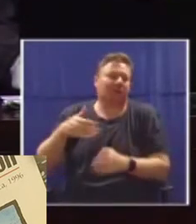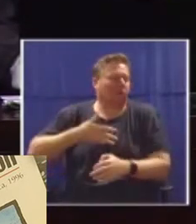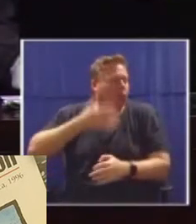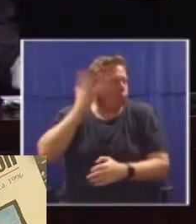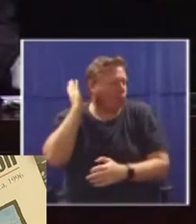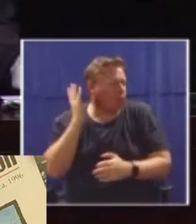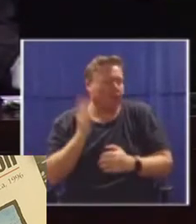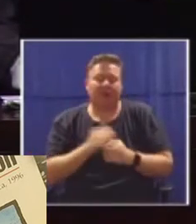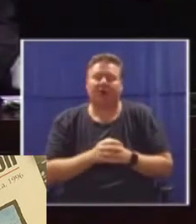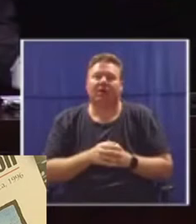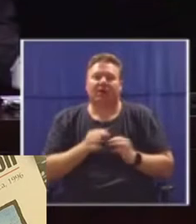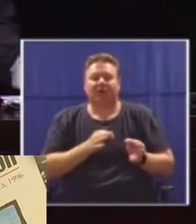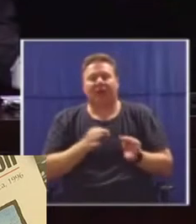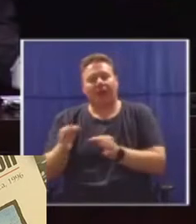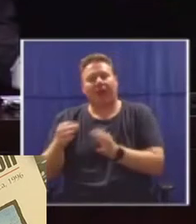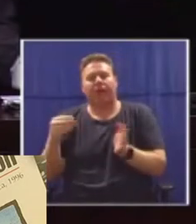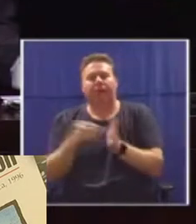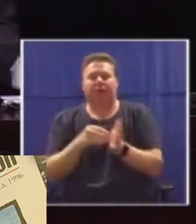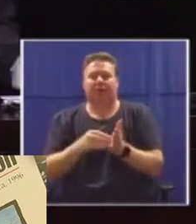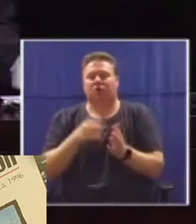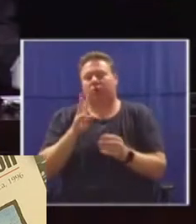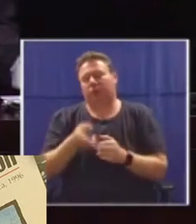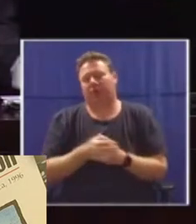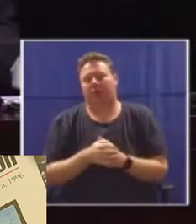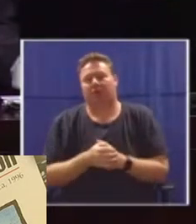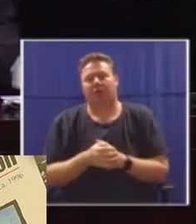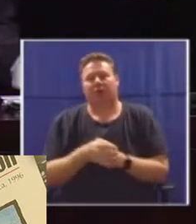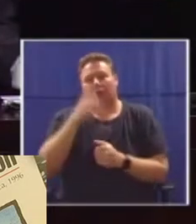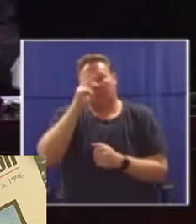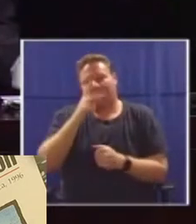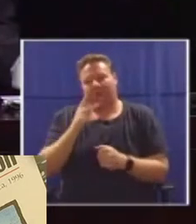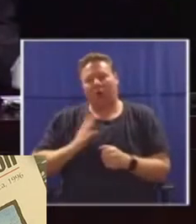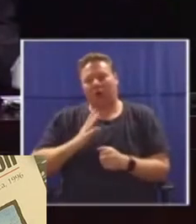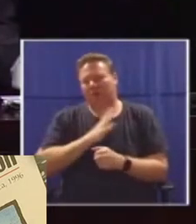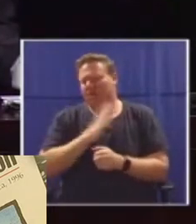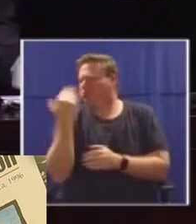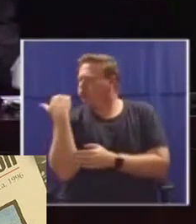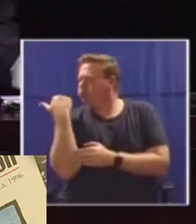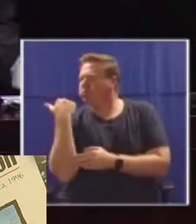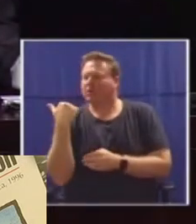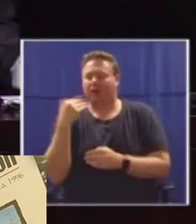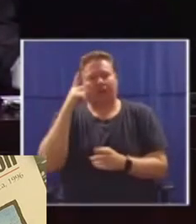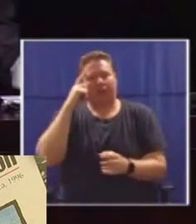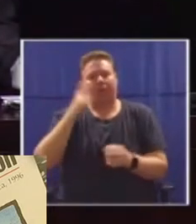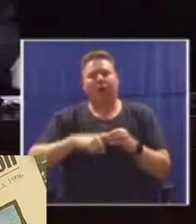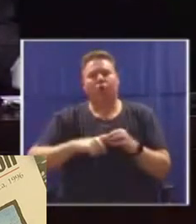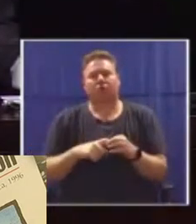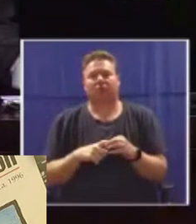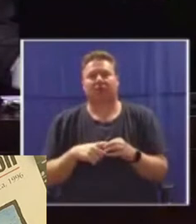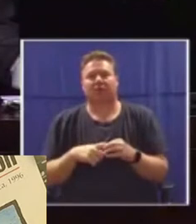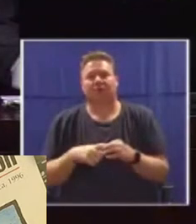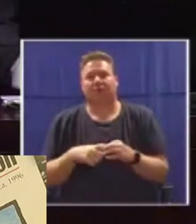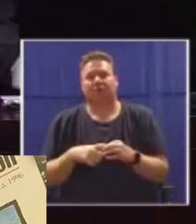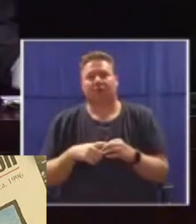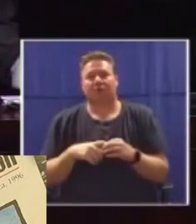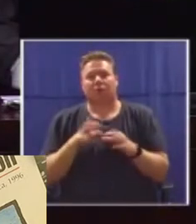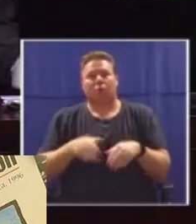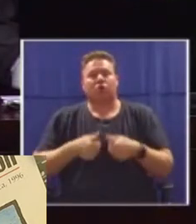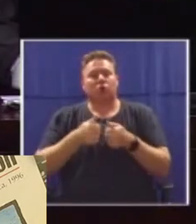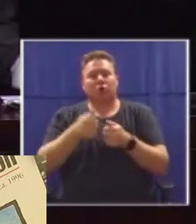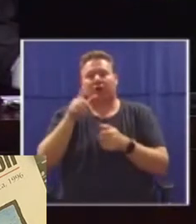implementation. Not too long ago, this portfolio committee had to deal with the embarrassment of a returned